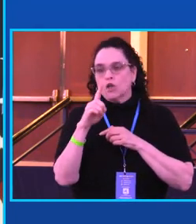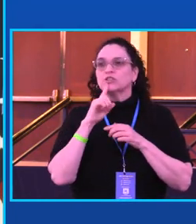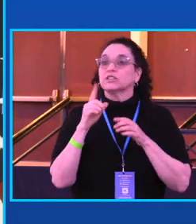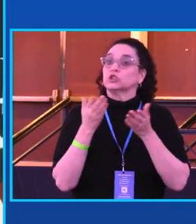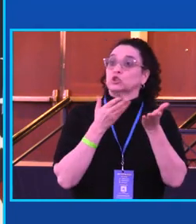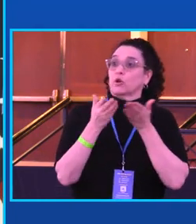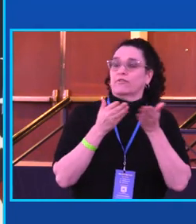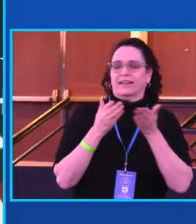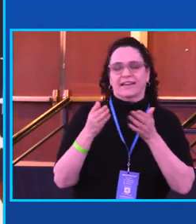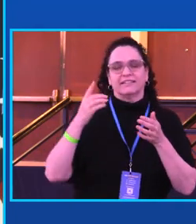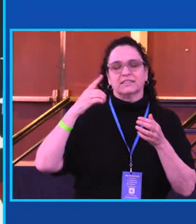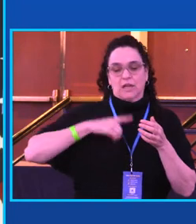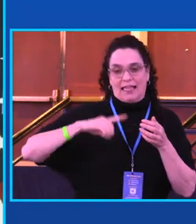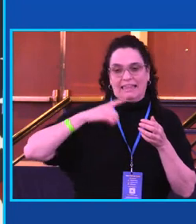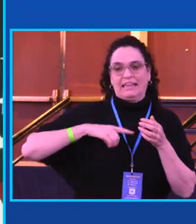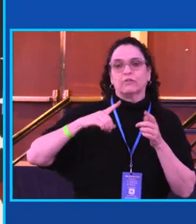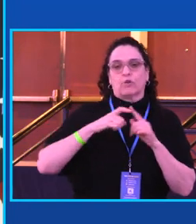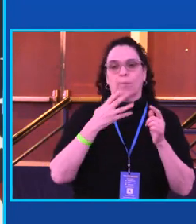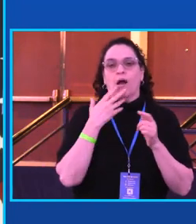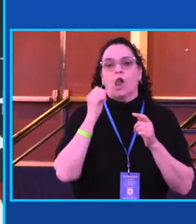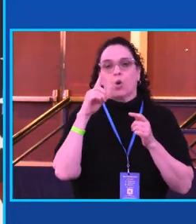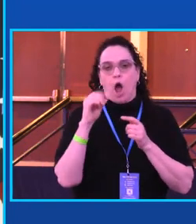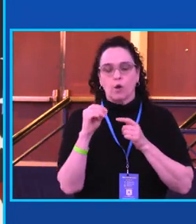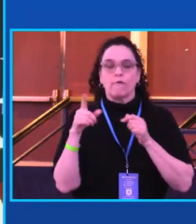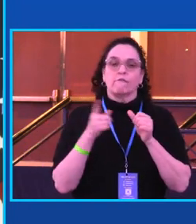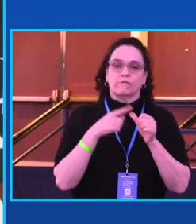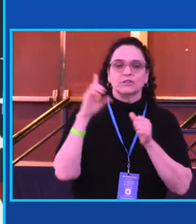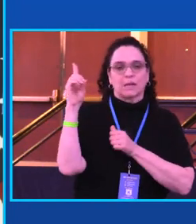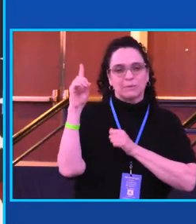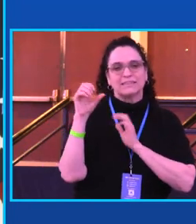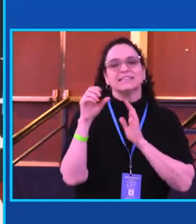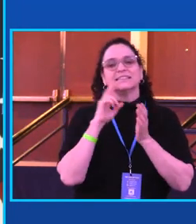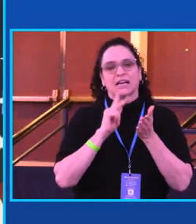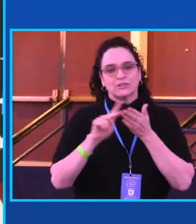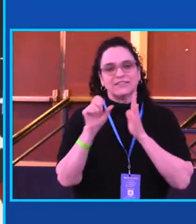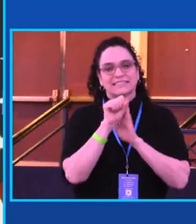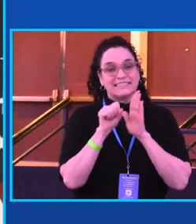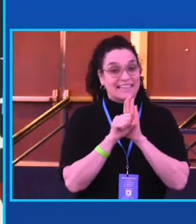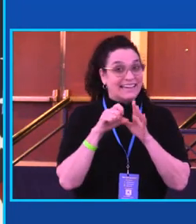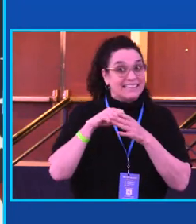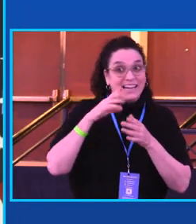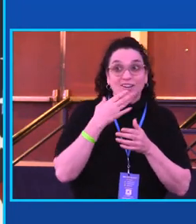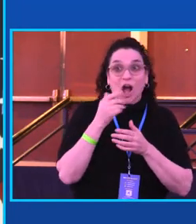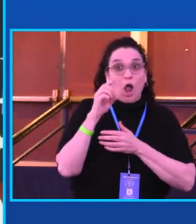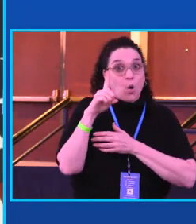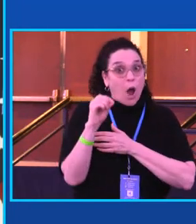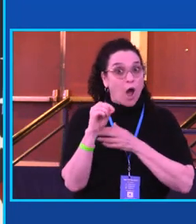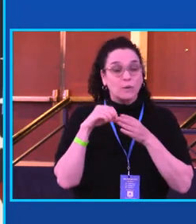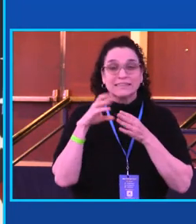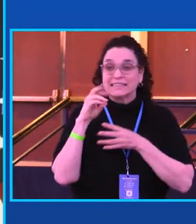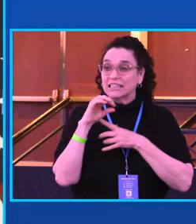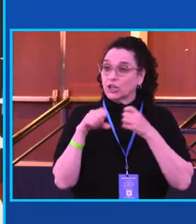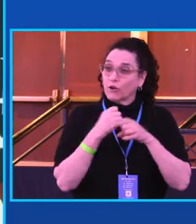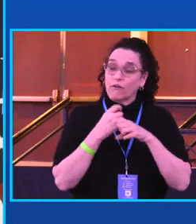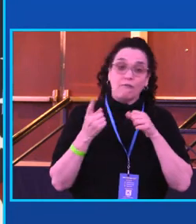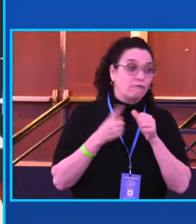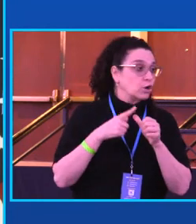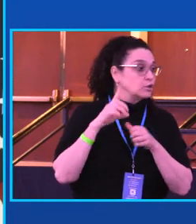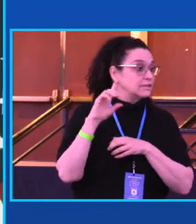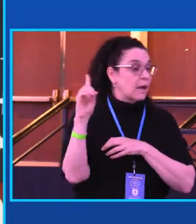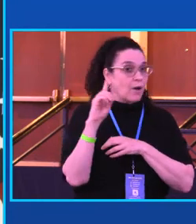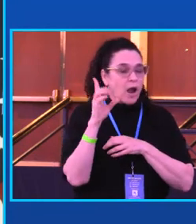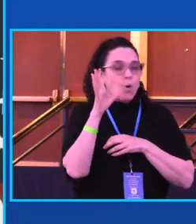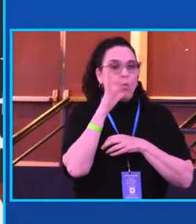in Colorado, the first Democratic Secretary of State in Colorado in 60 years, and the first Democratic